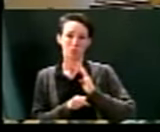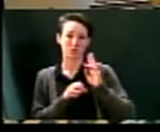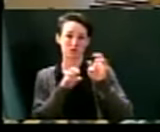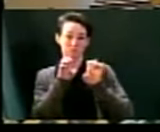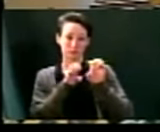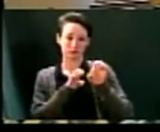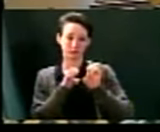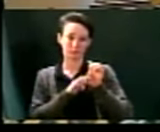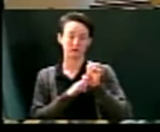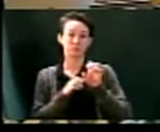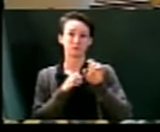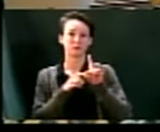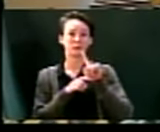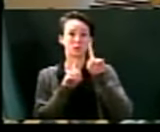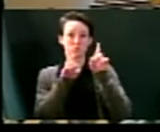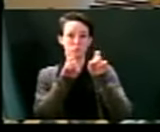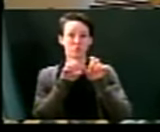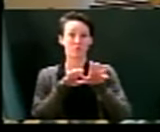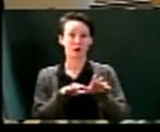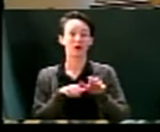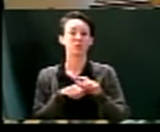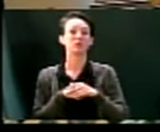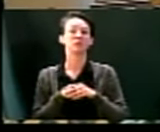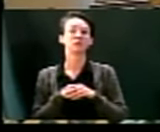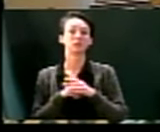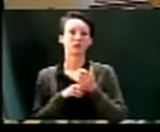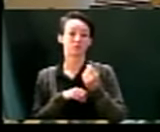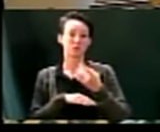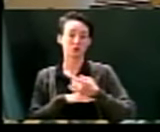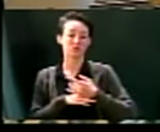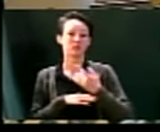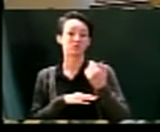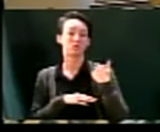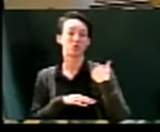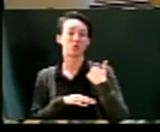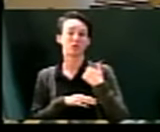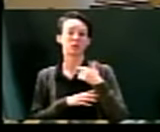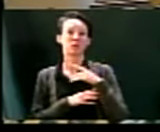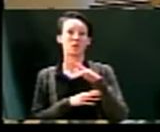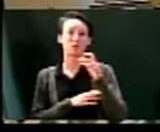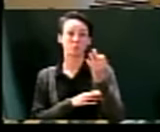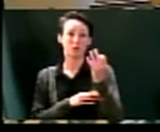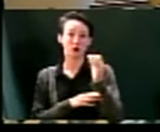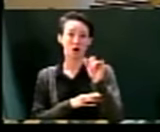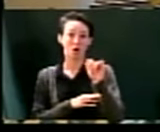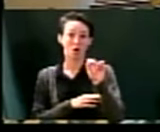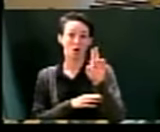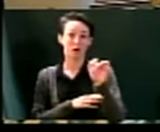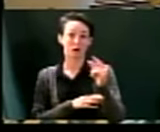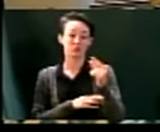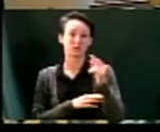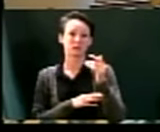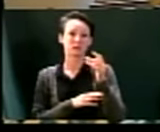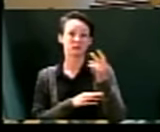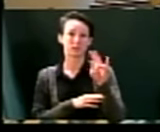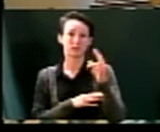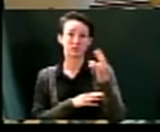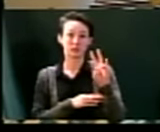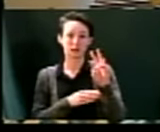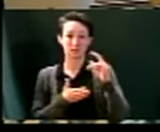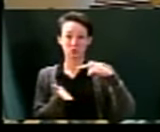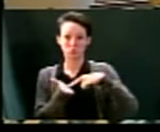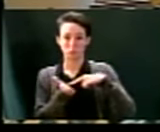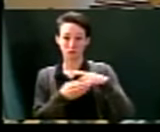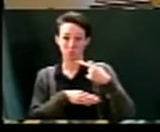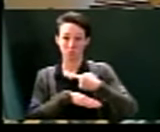ago. Please complete the survey no later than Friday, August 17th, so that we can have the results back in plenty of